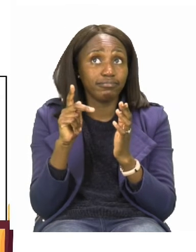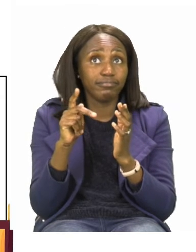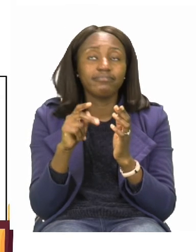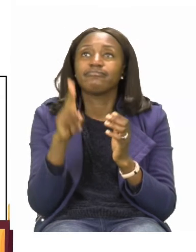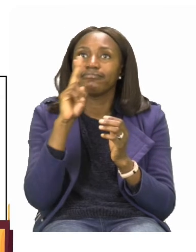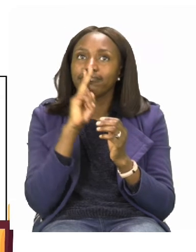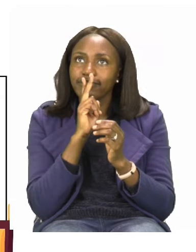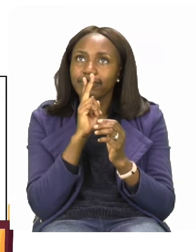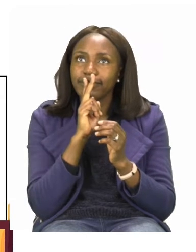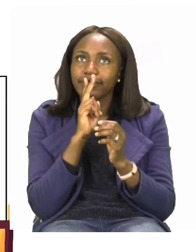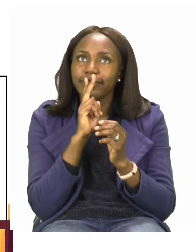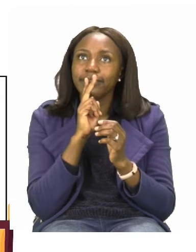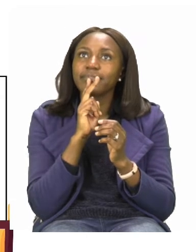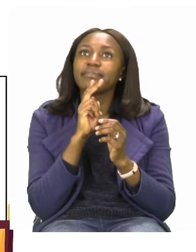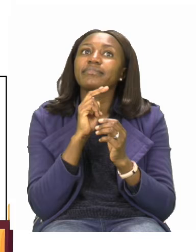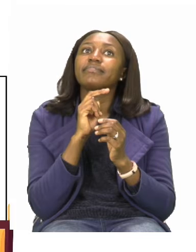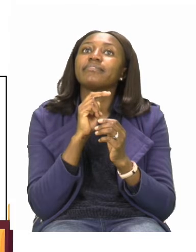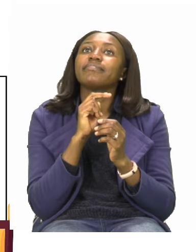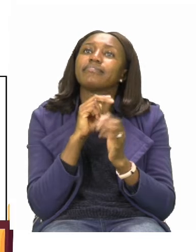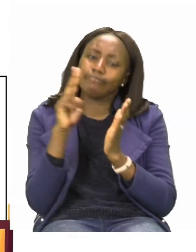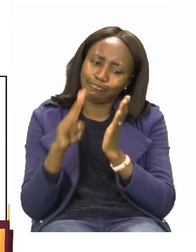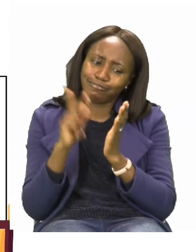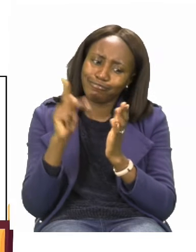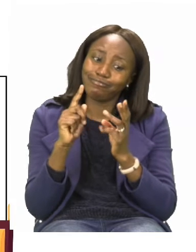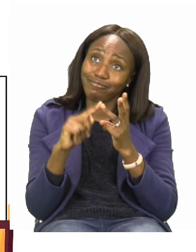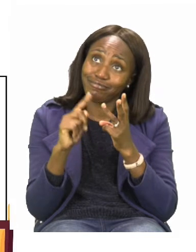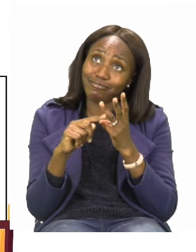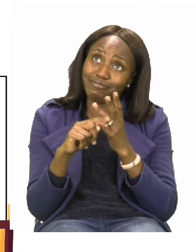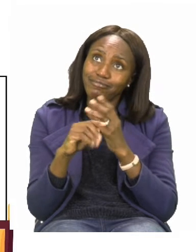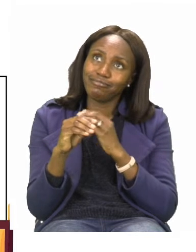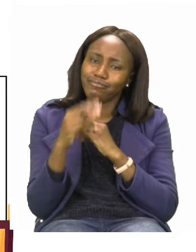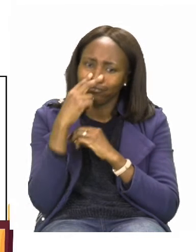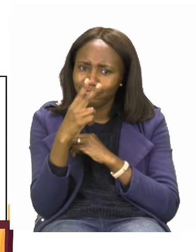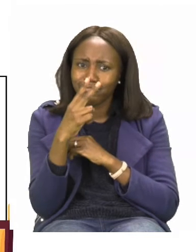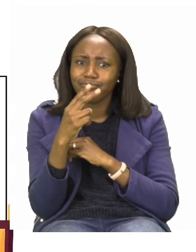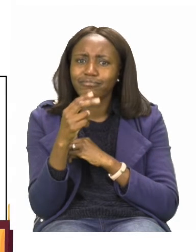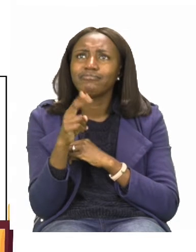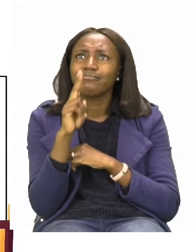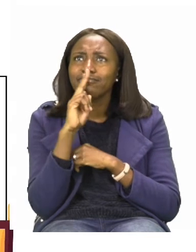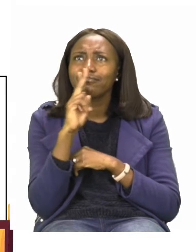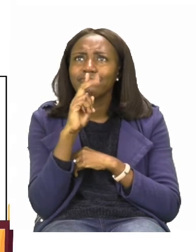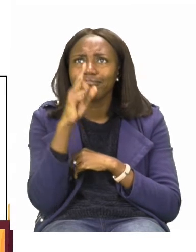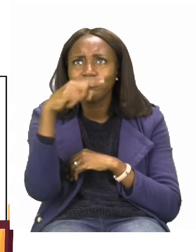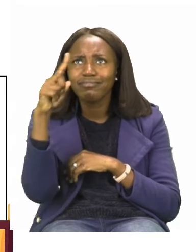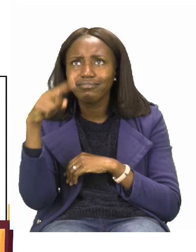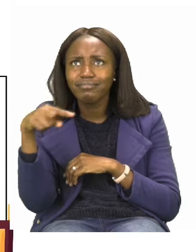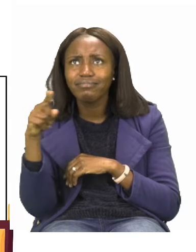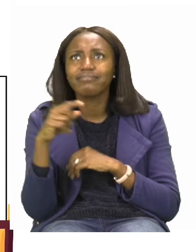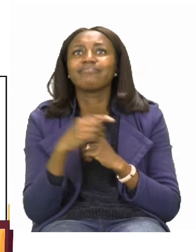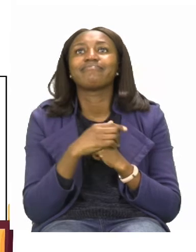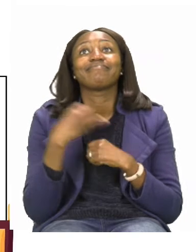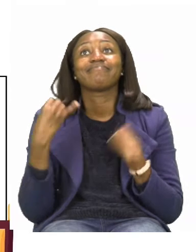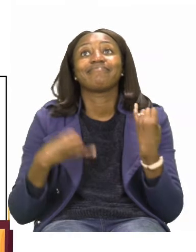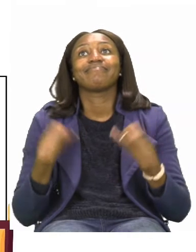Then, after that, read it a third time to make sure that your answers are correct. Have fun